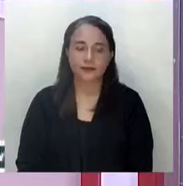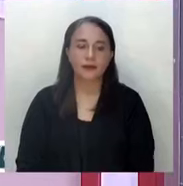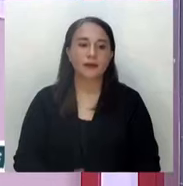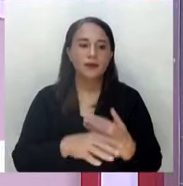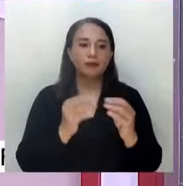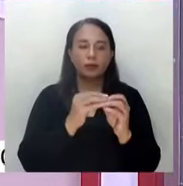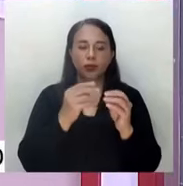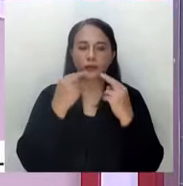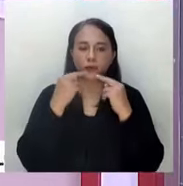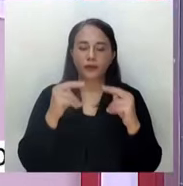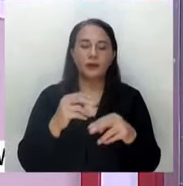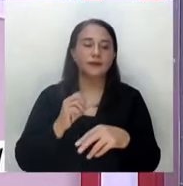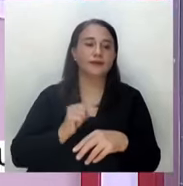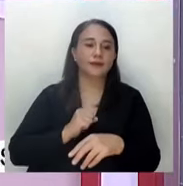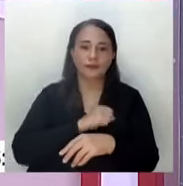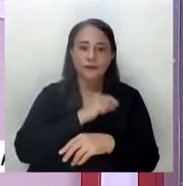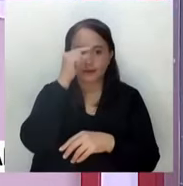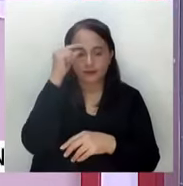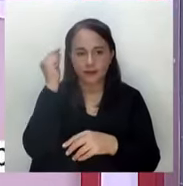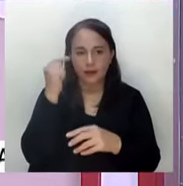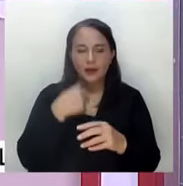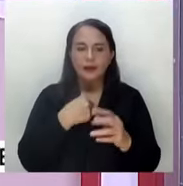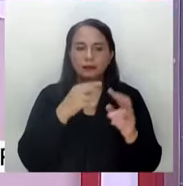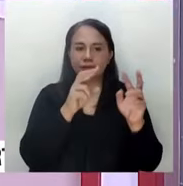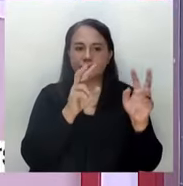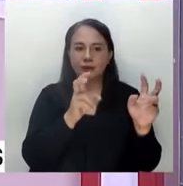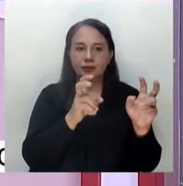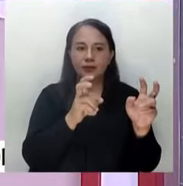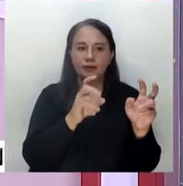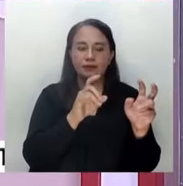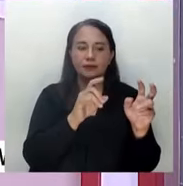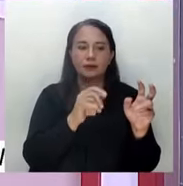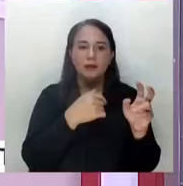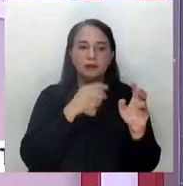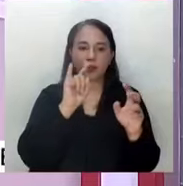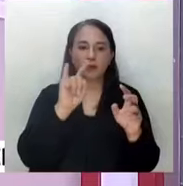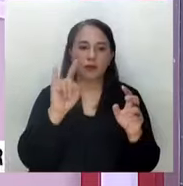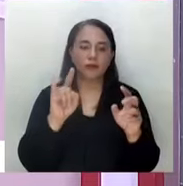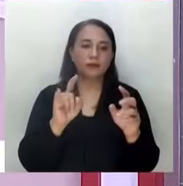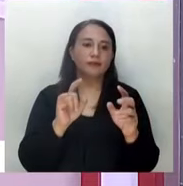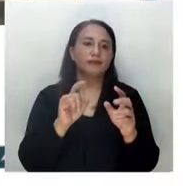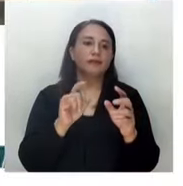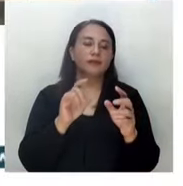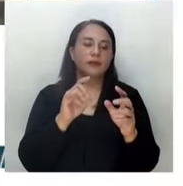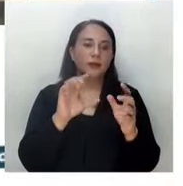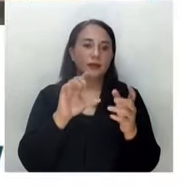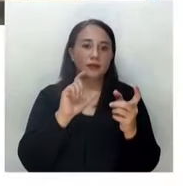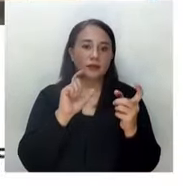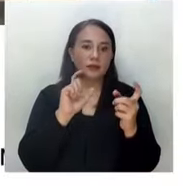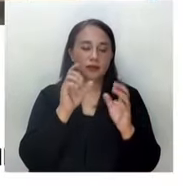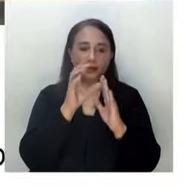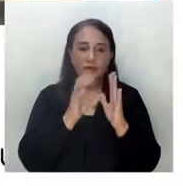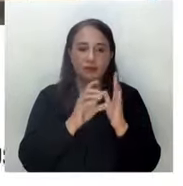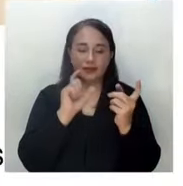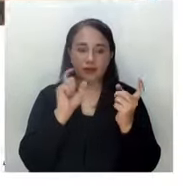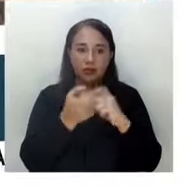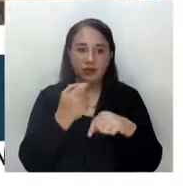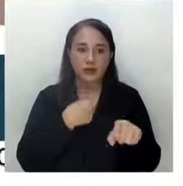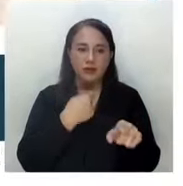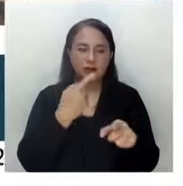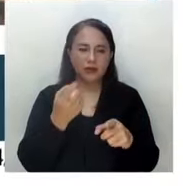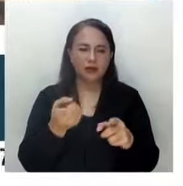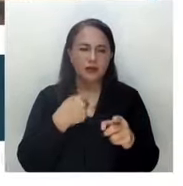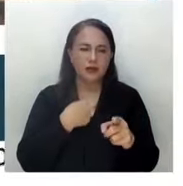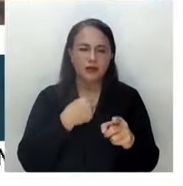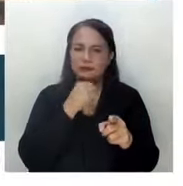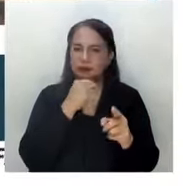Senator Sherwin Gachalian calls the controversial TV ad promoting charter change politically charged. Gachalian points out while he is in favor